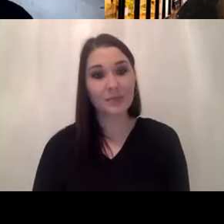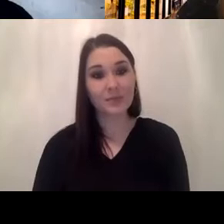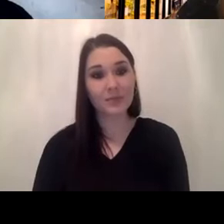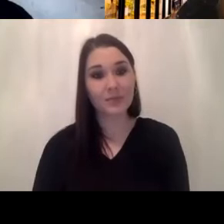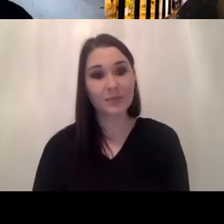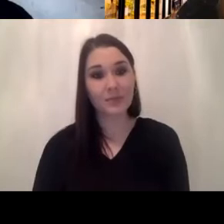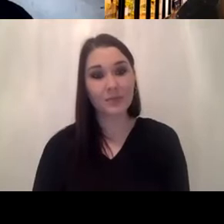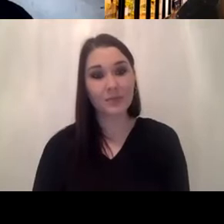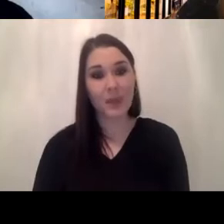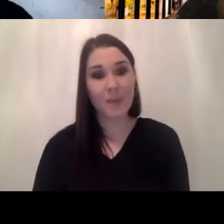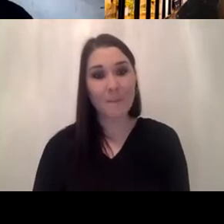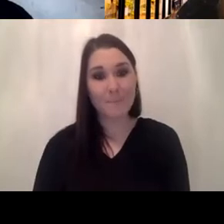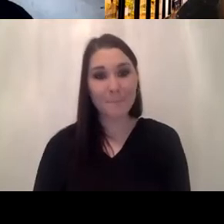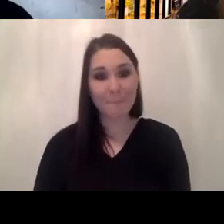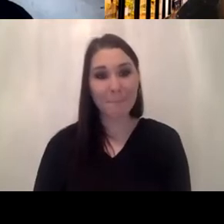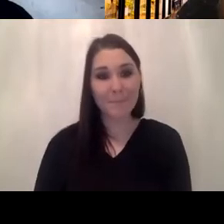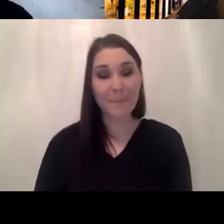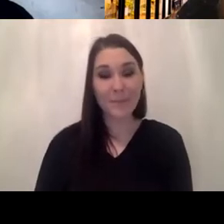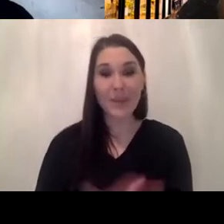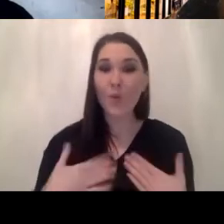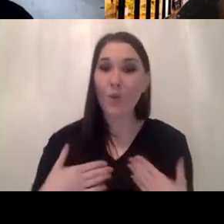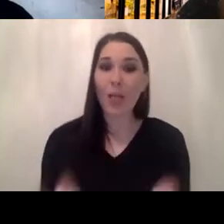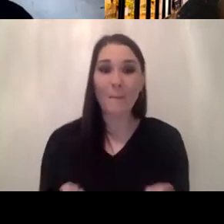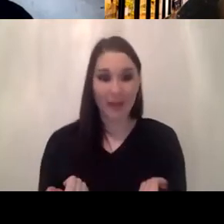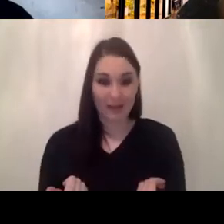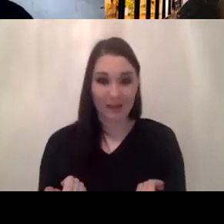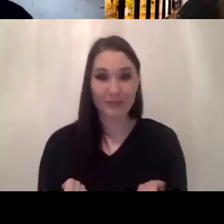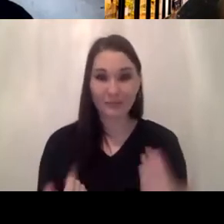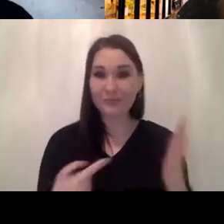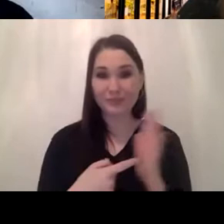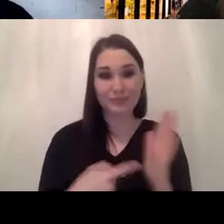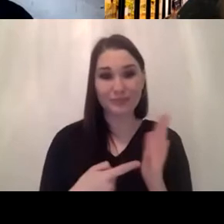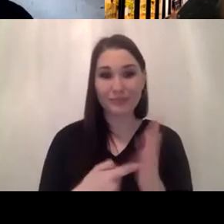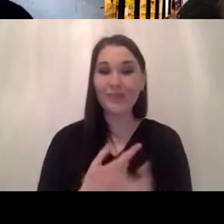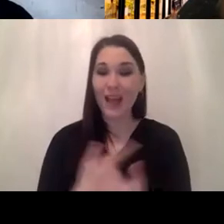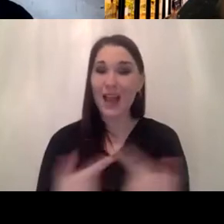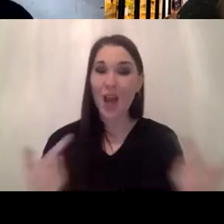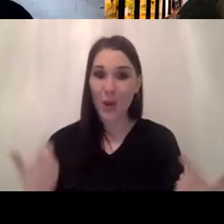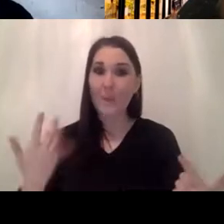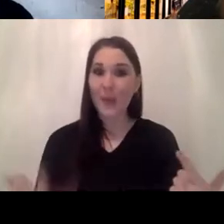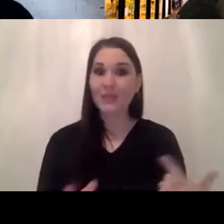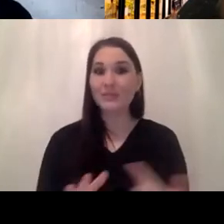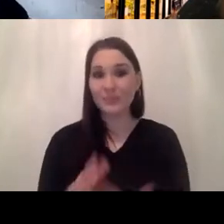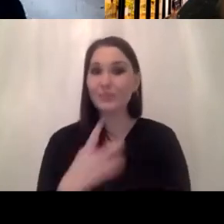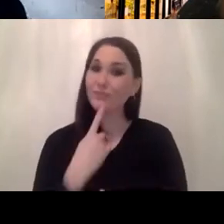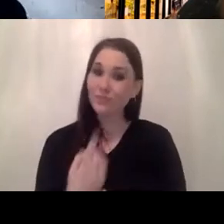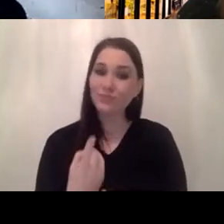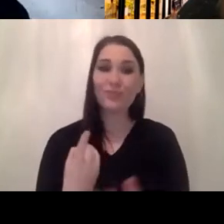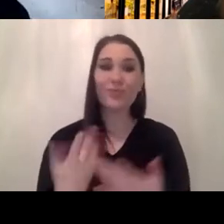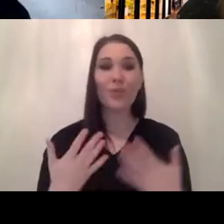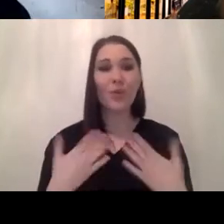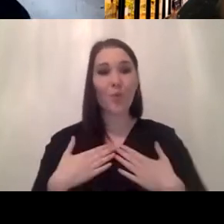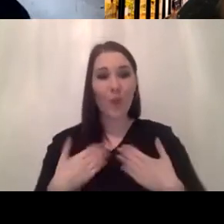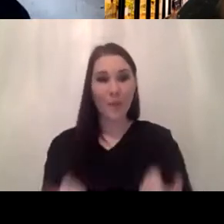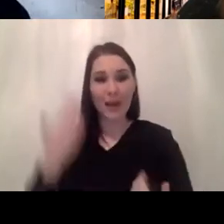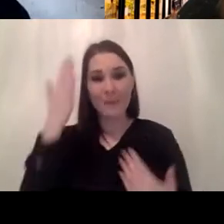Well, I think there's a lot of, about well-being. There's certainly a lot been said about that as well. And, as a company, Saint Gobain place